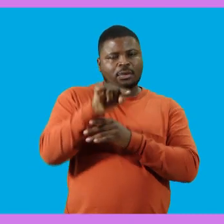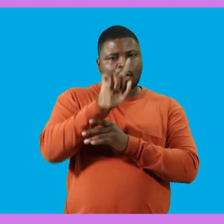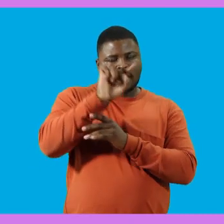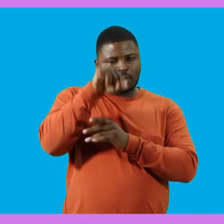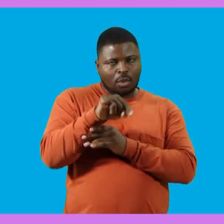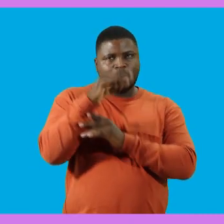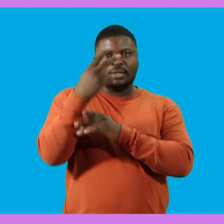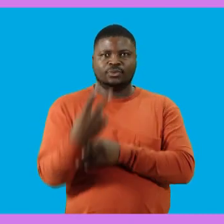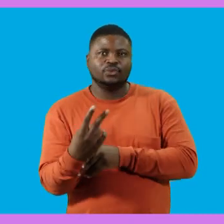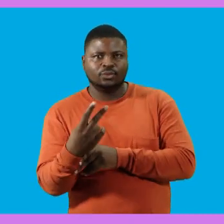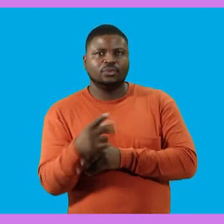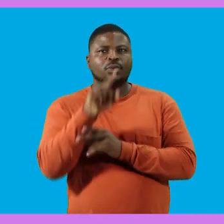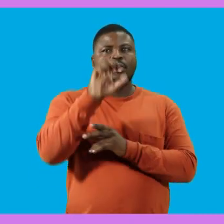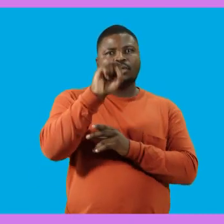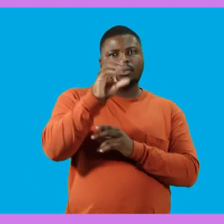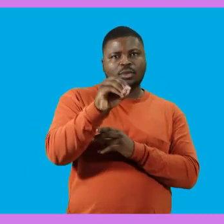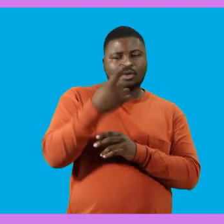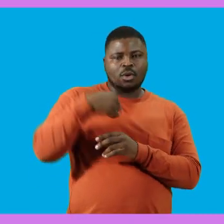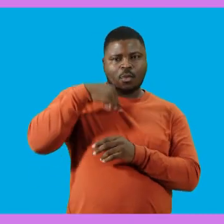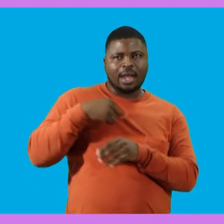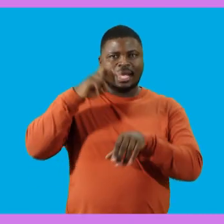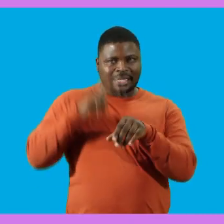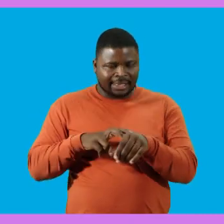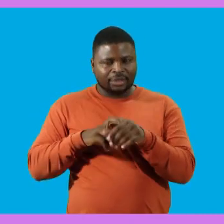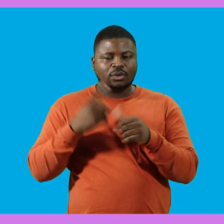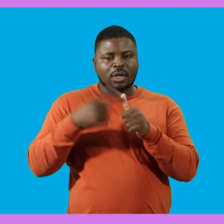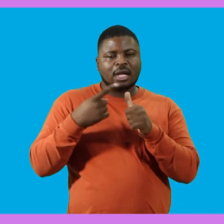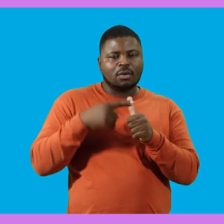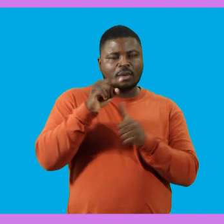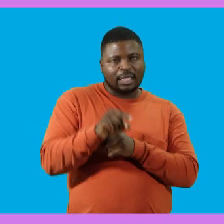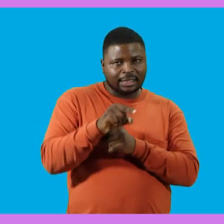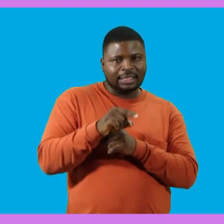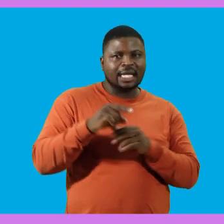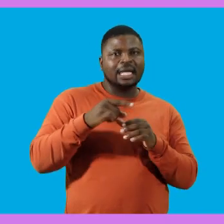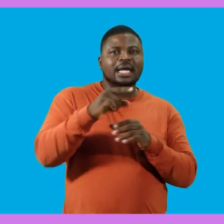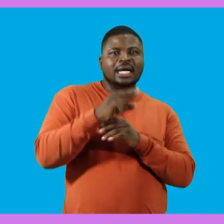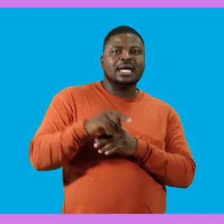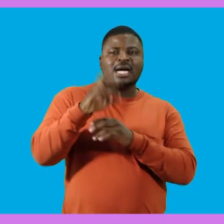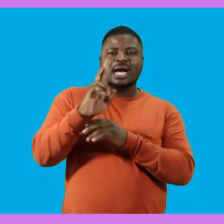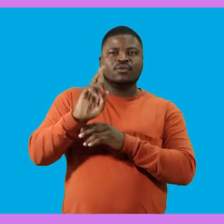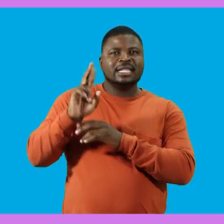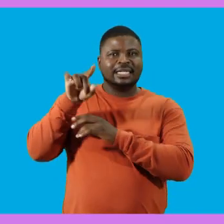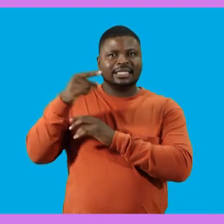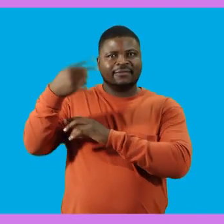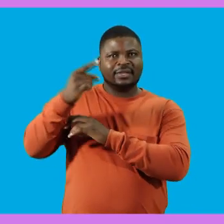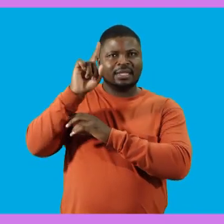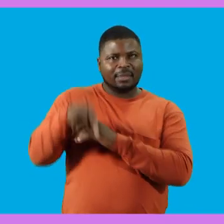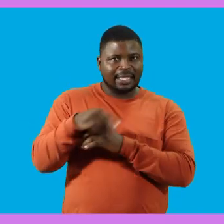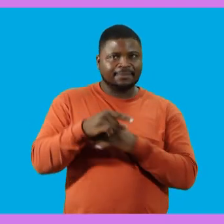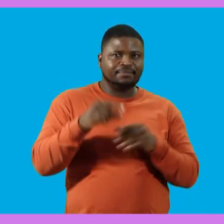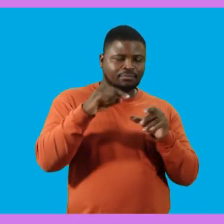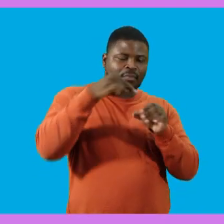1,2. So we need to calculate the radius first. The diameter